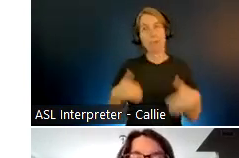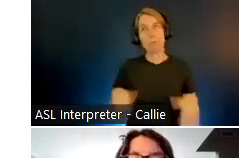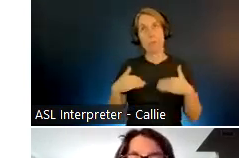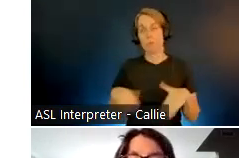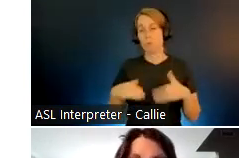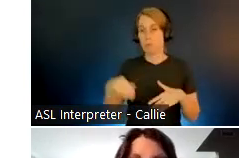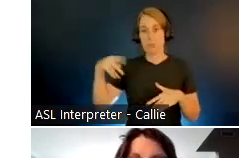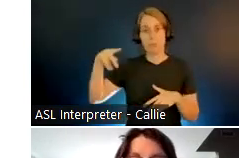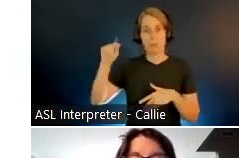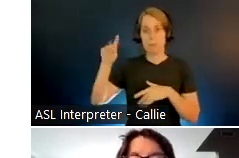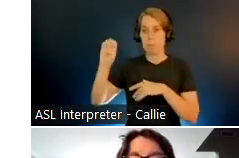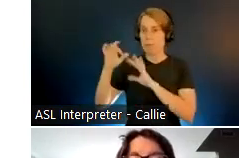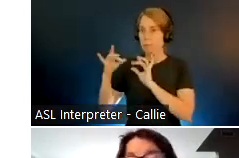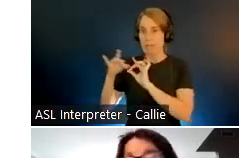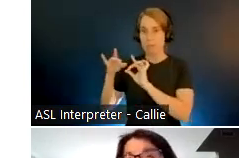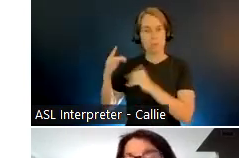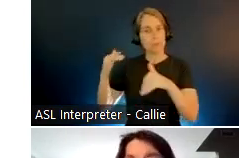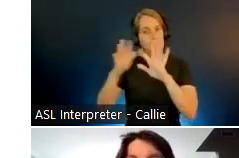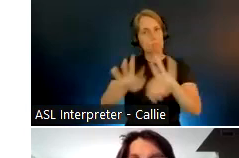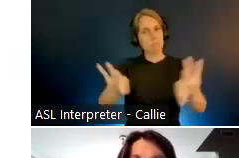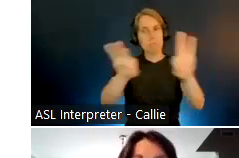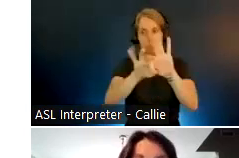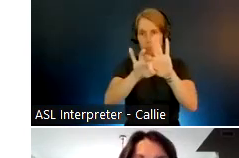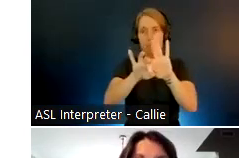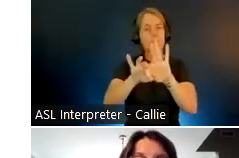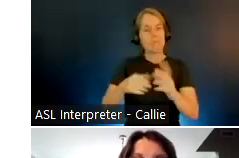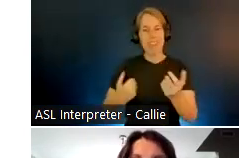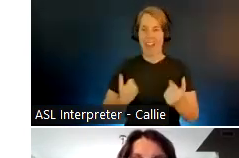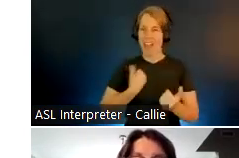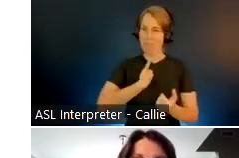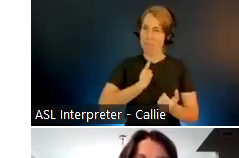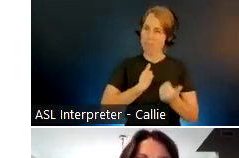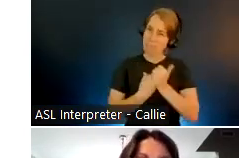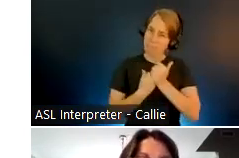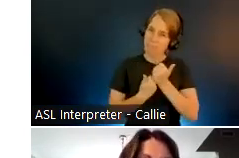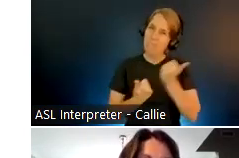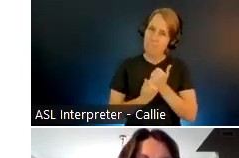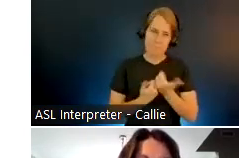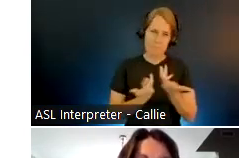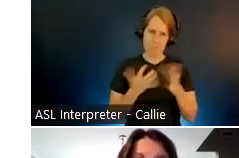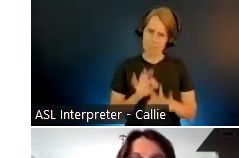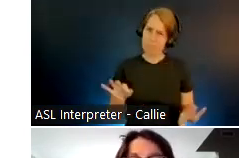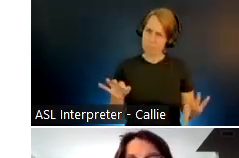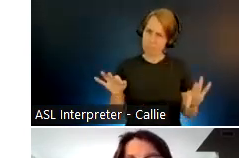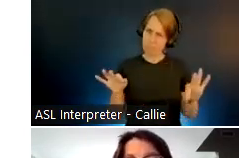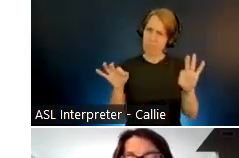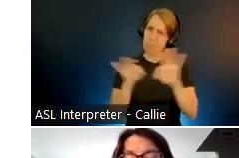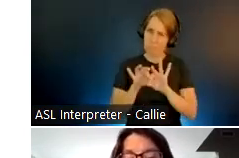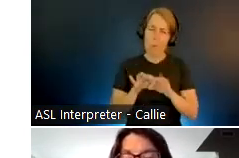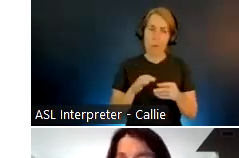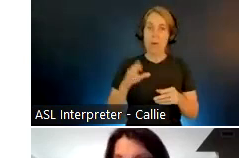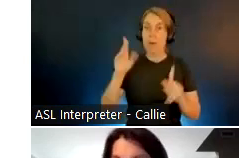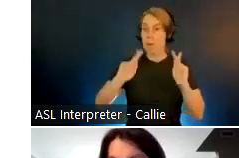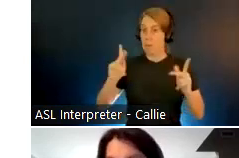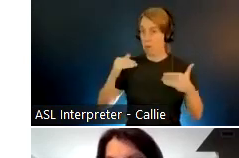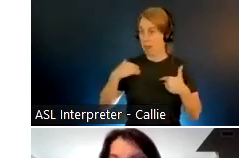help you advocate for yourself. Learn about your employment rights. People with disabilities have employment rights under the Americans